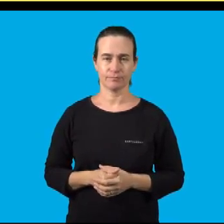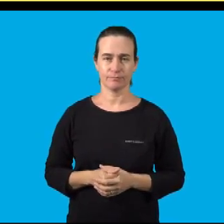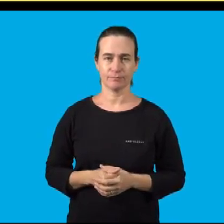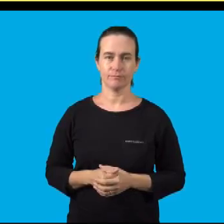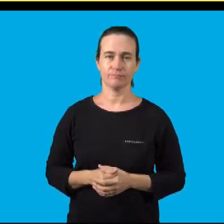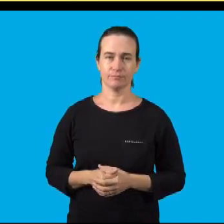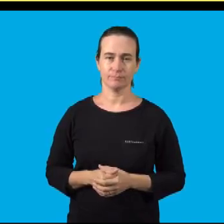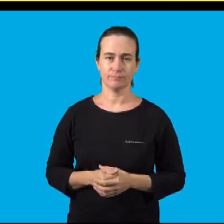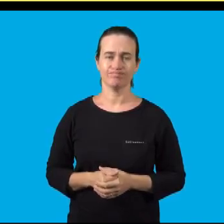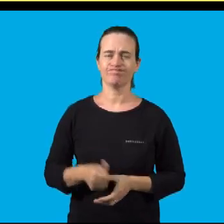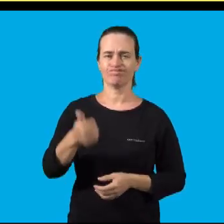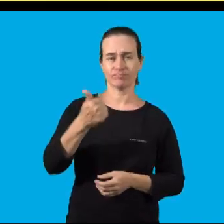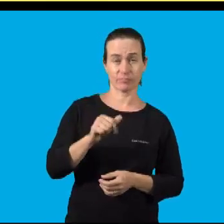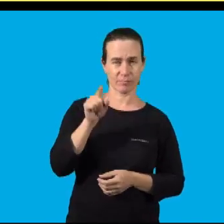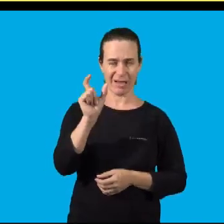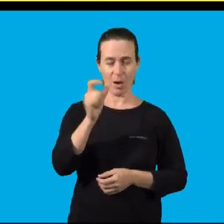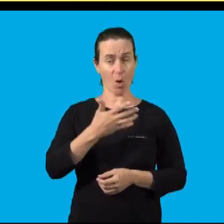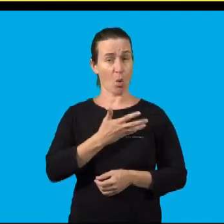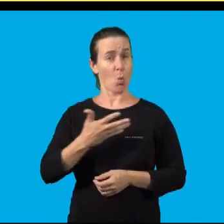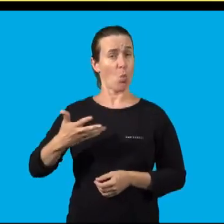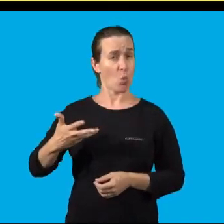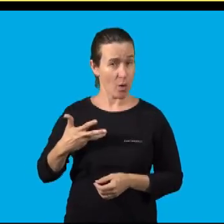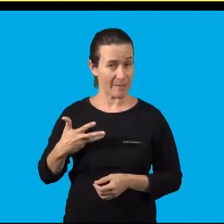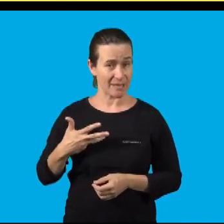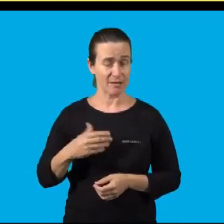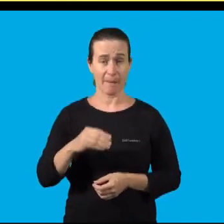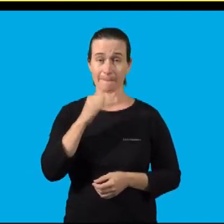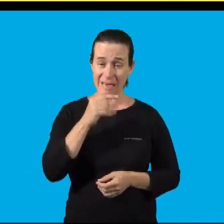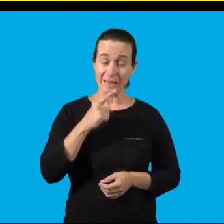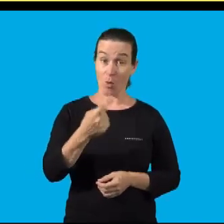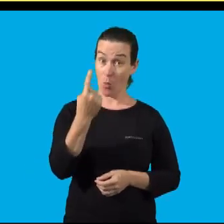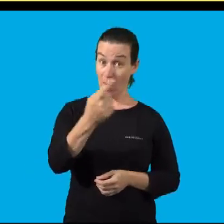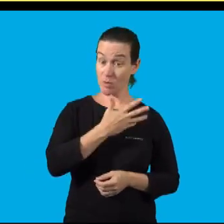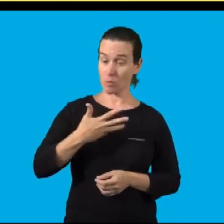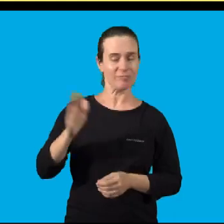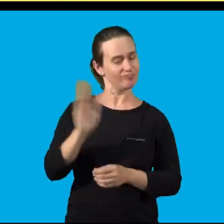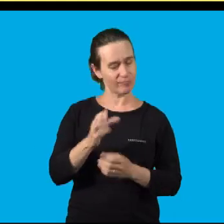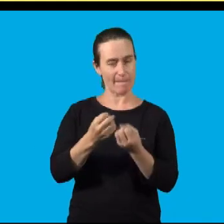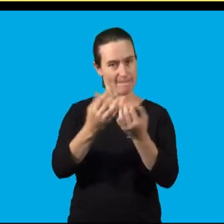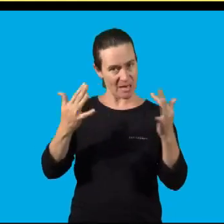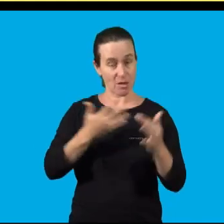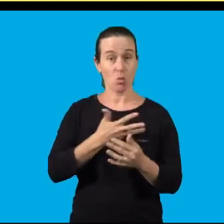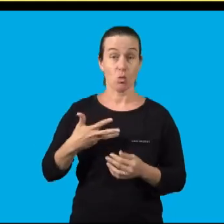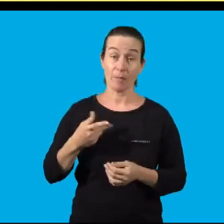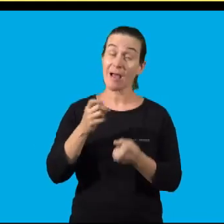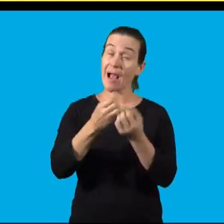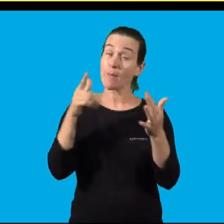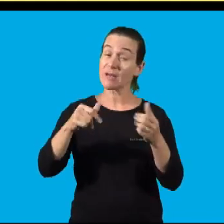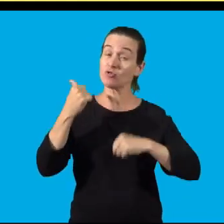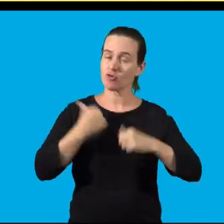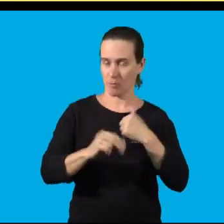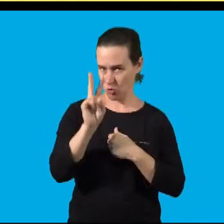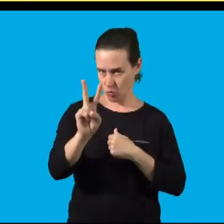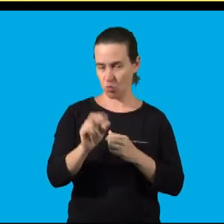Take note that the reference to women in the question is plural. There are two female characters within this